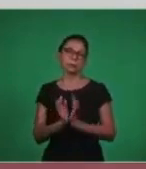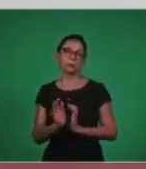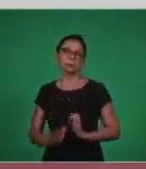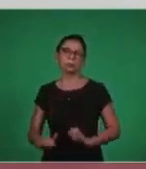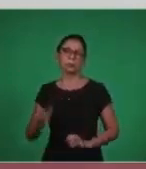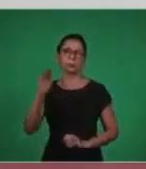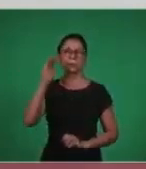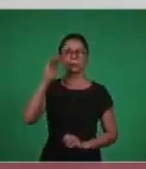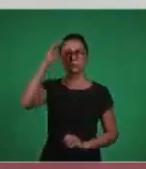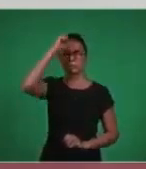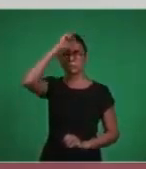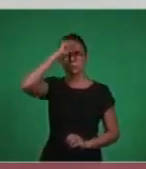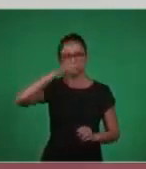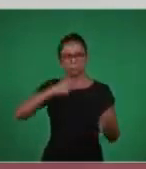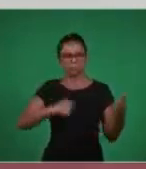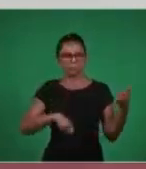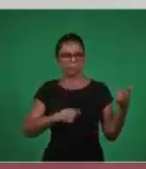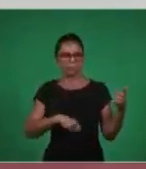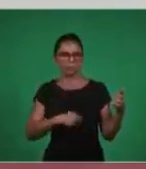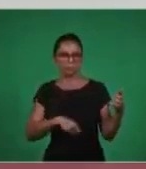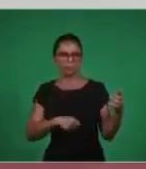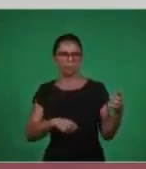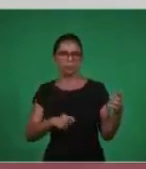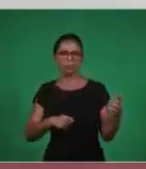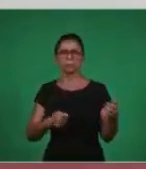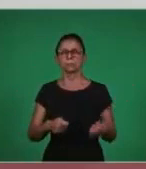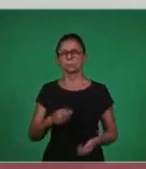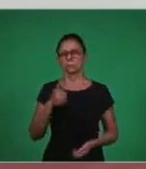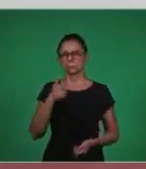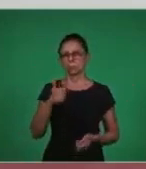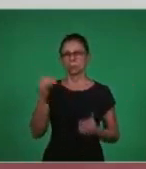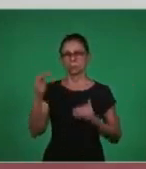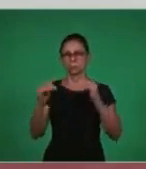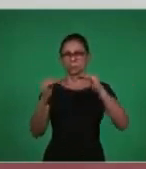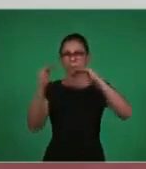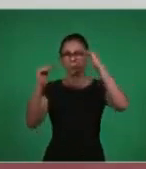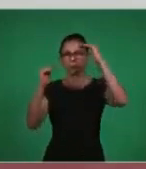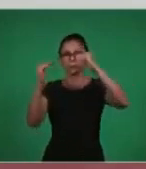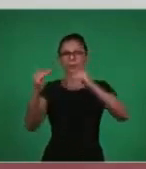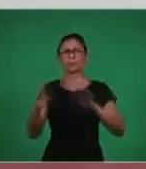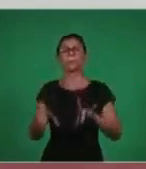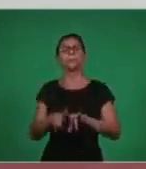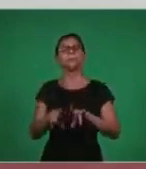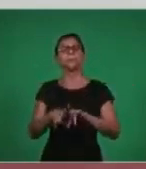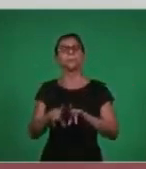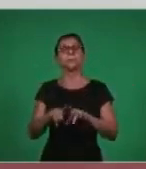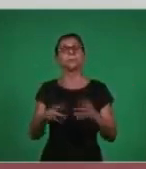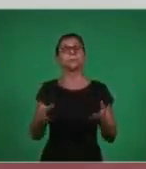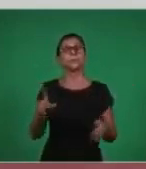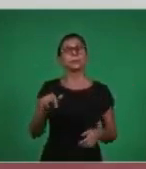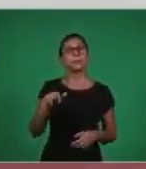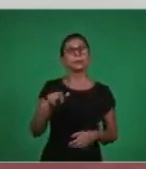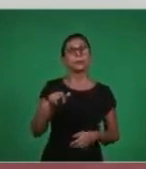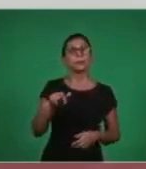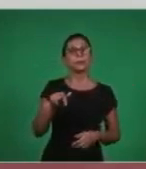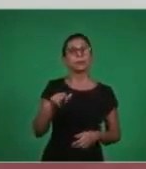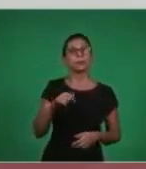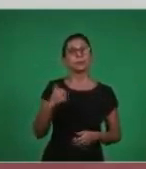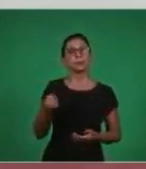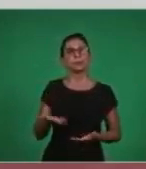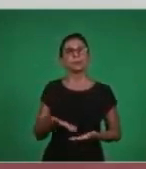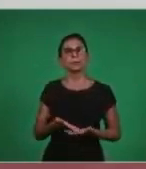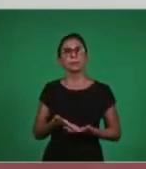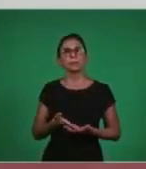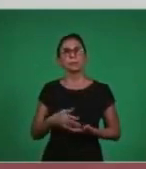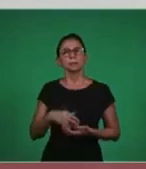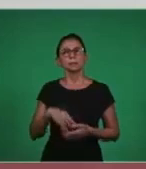play instruments. And we have been able to achieve also the work that has been done with people